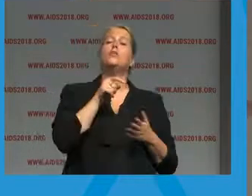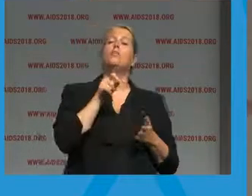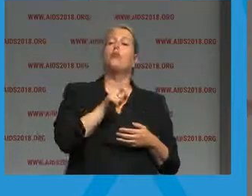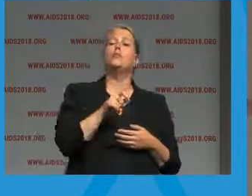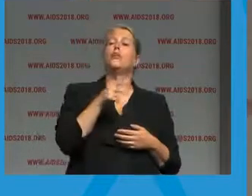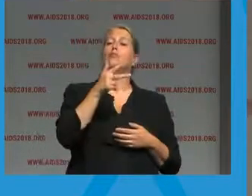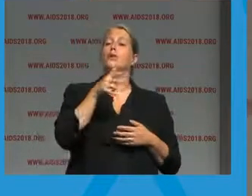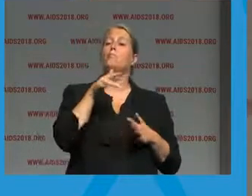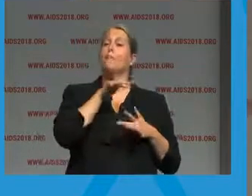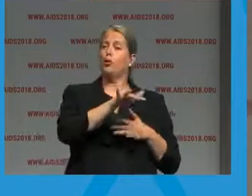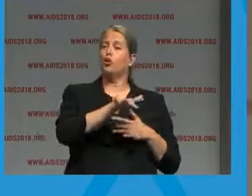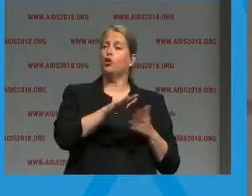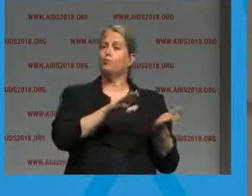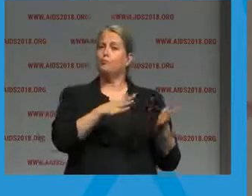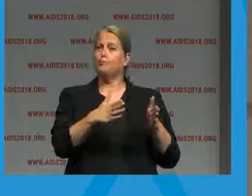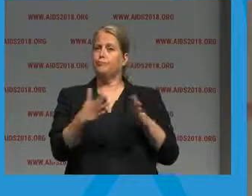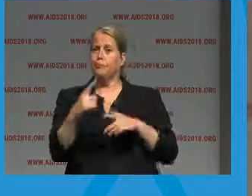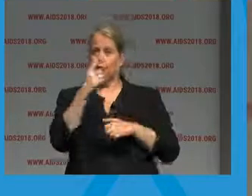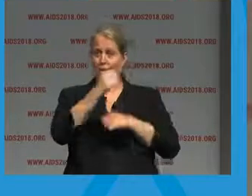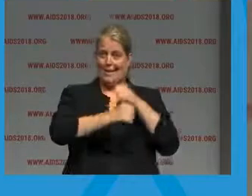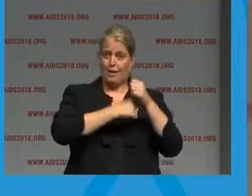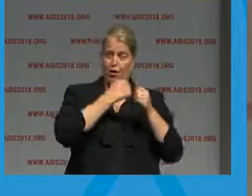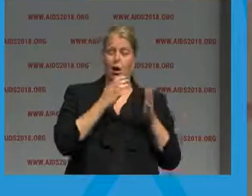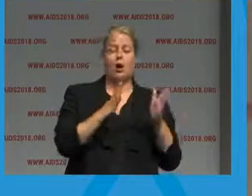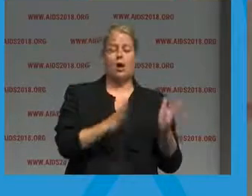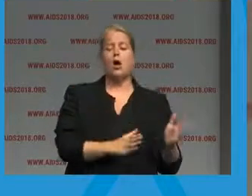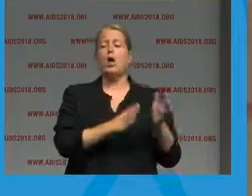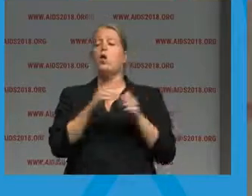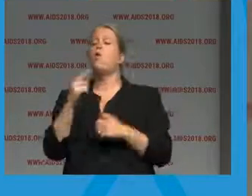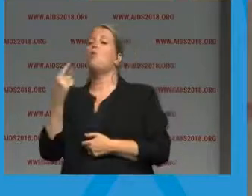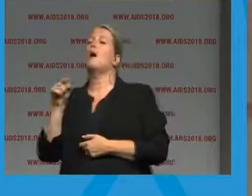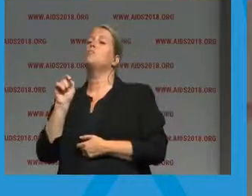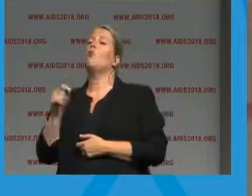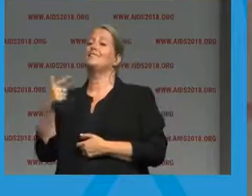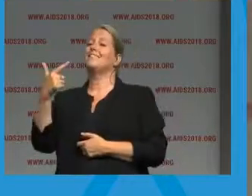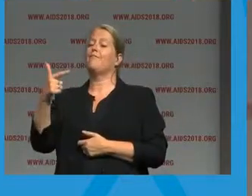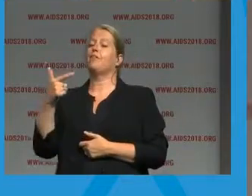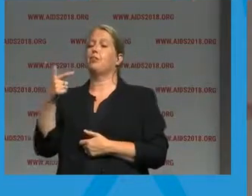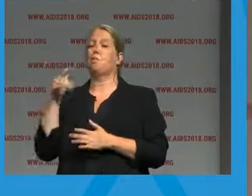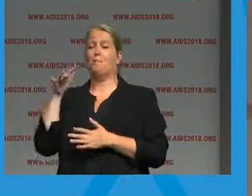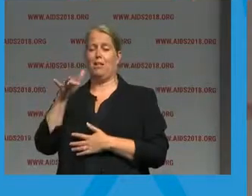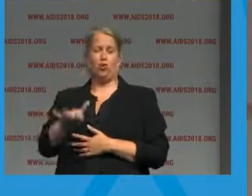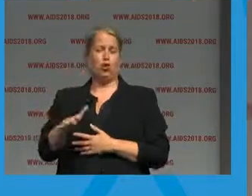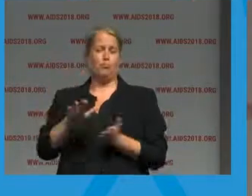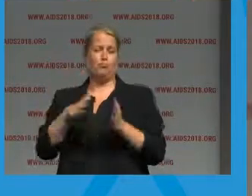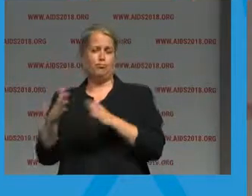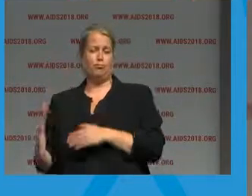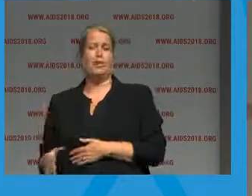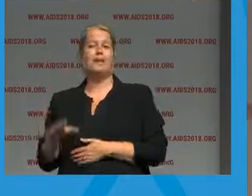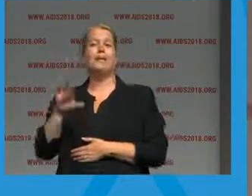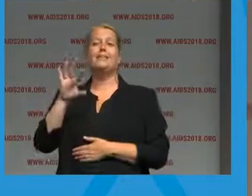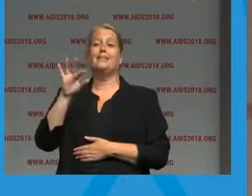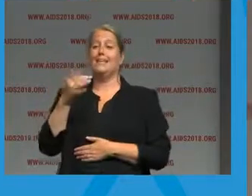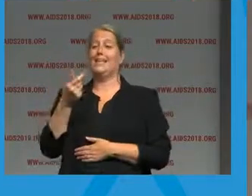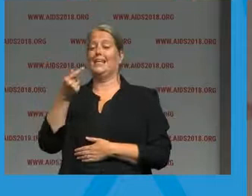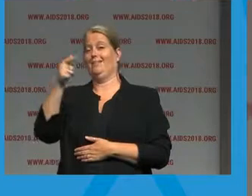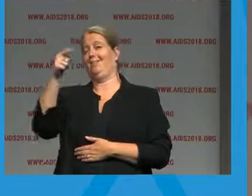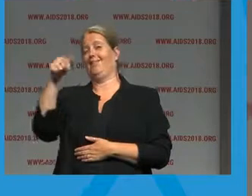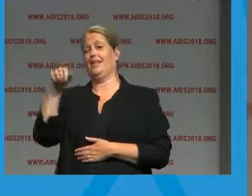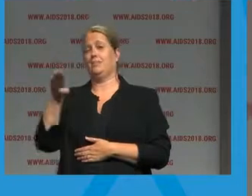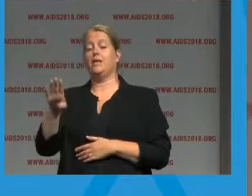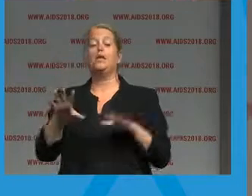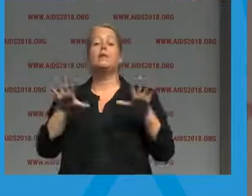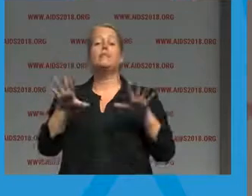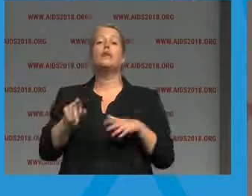a year, is matched with a 1.7 million deaths from tuberculosis, 10.4 million